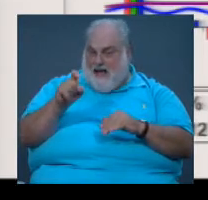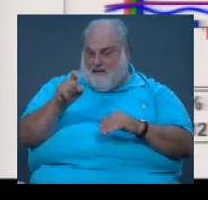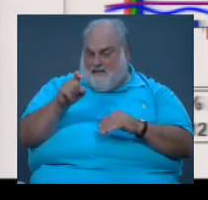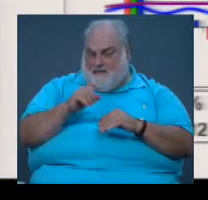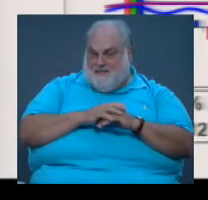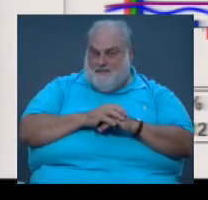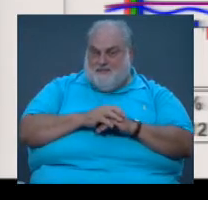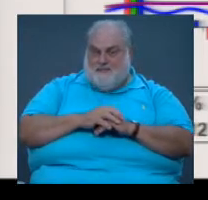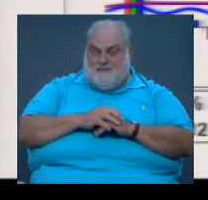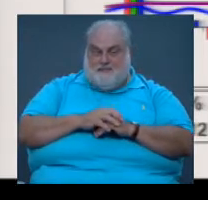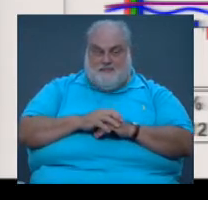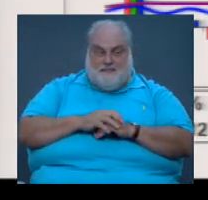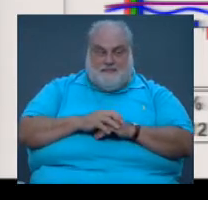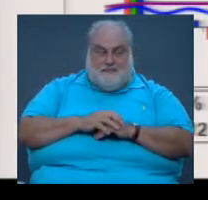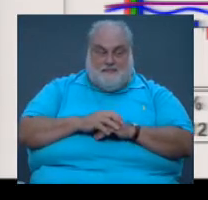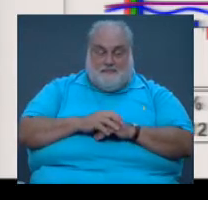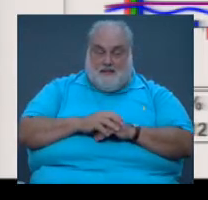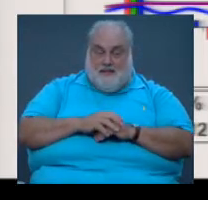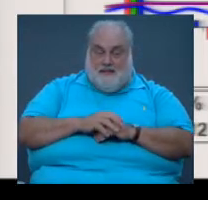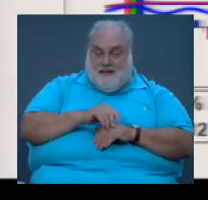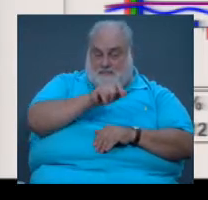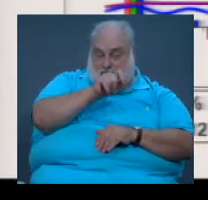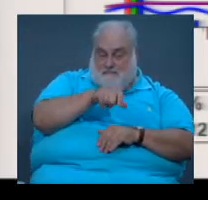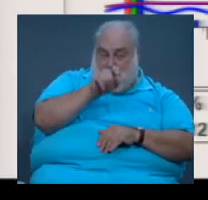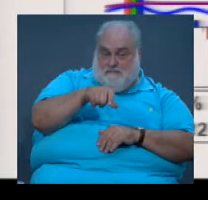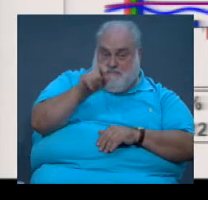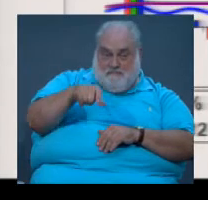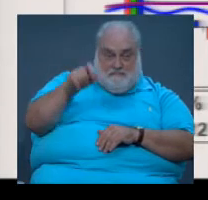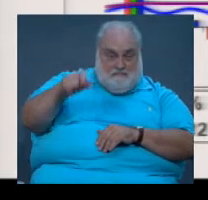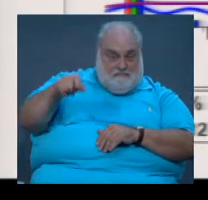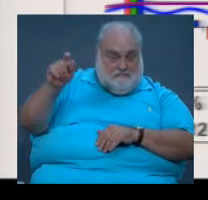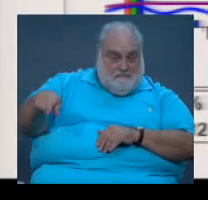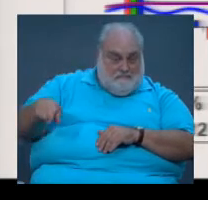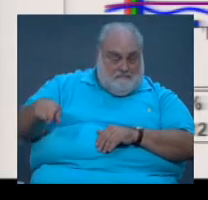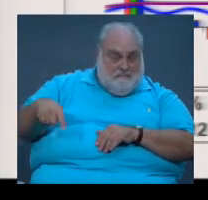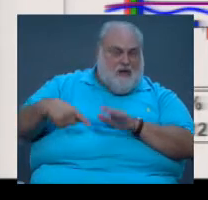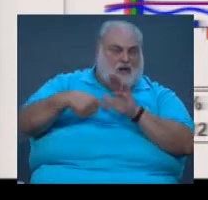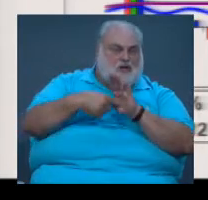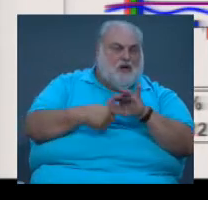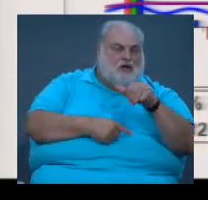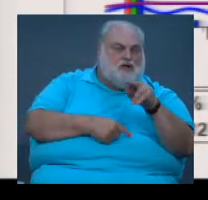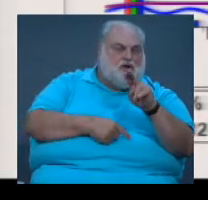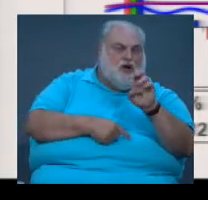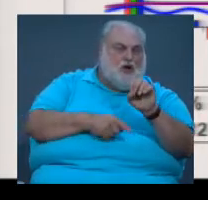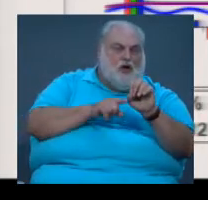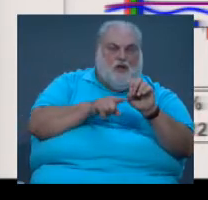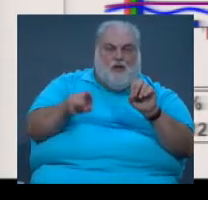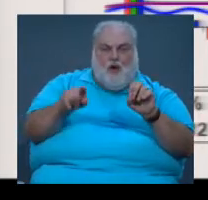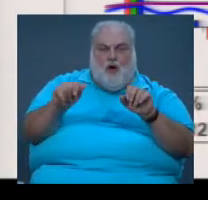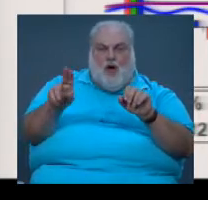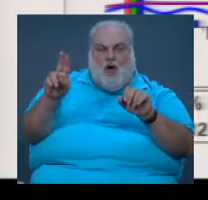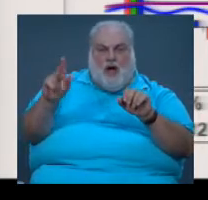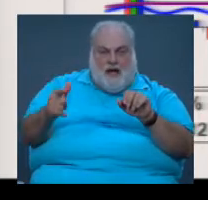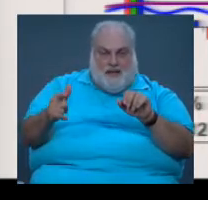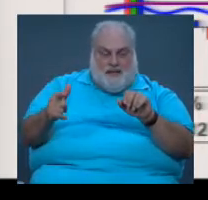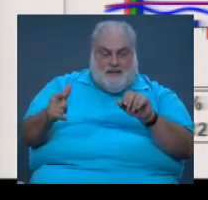So these results, it shows June through August represents